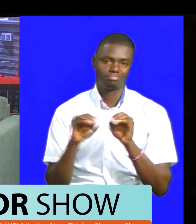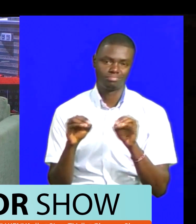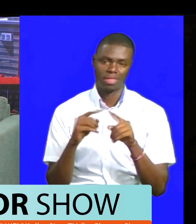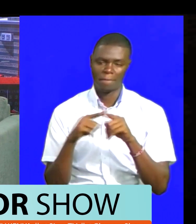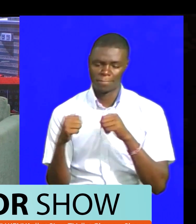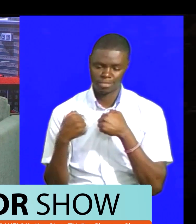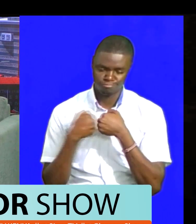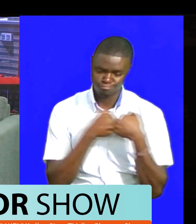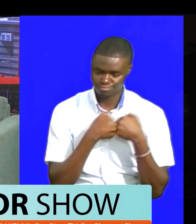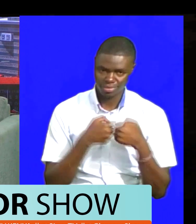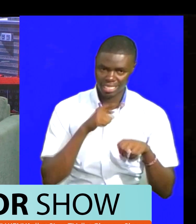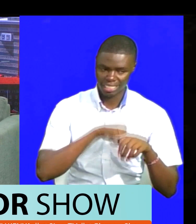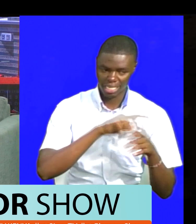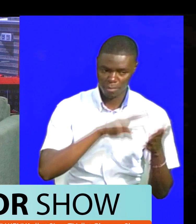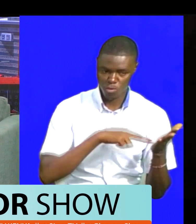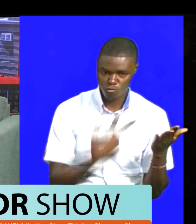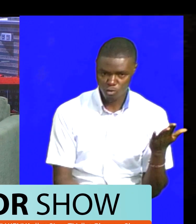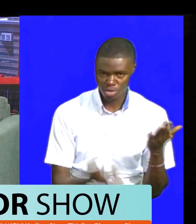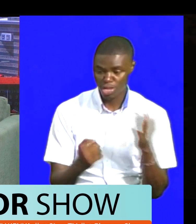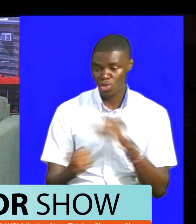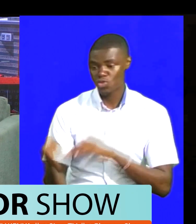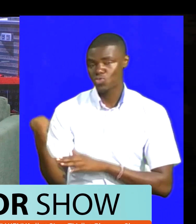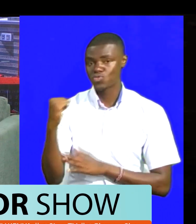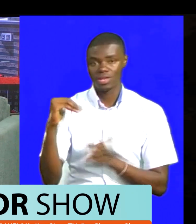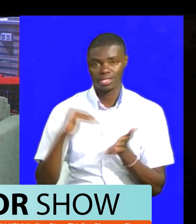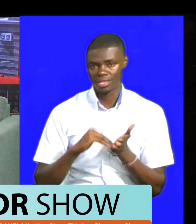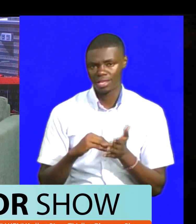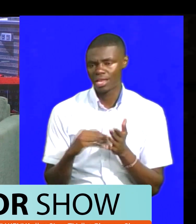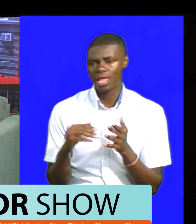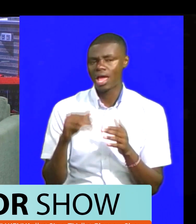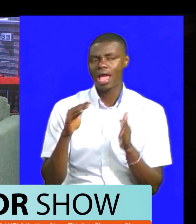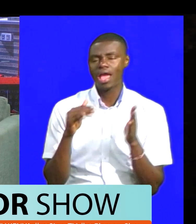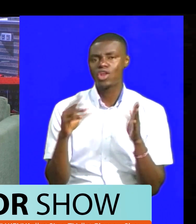When you fall, you rise. It doesn't matter how many times you